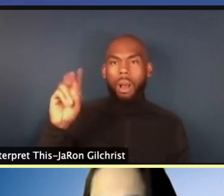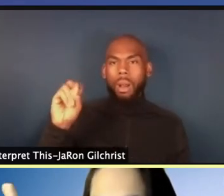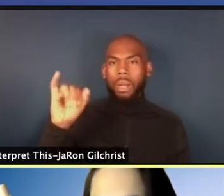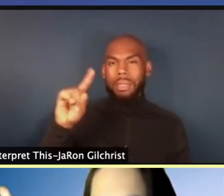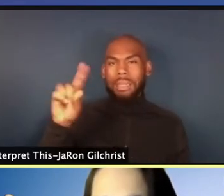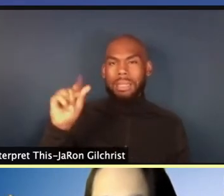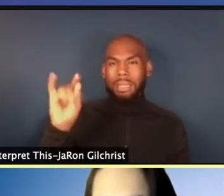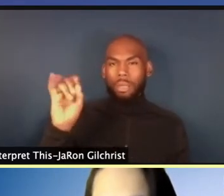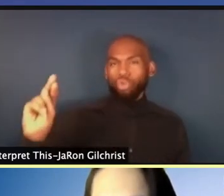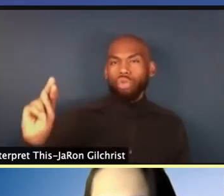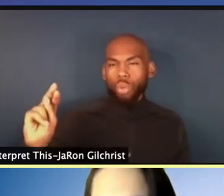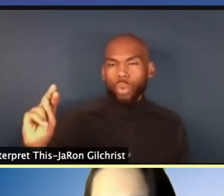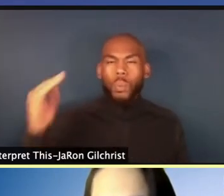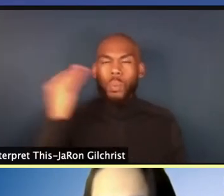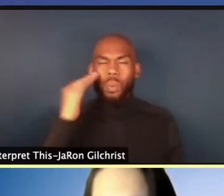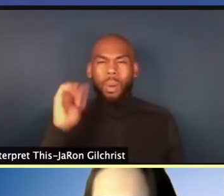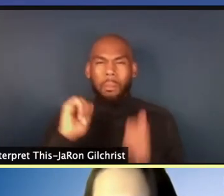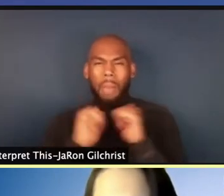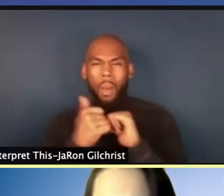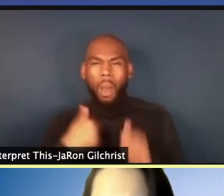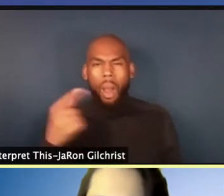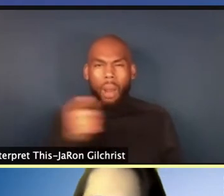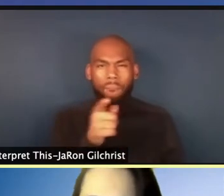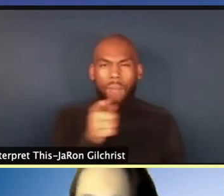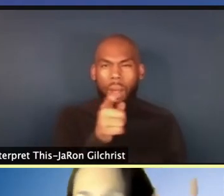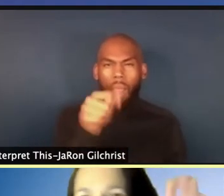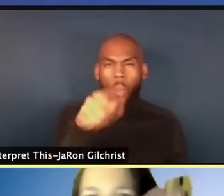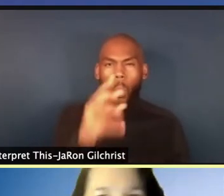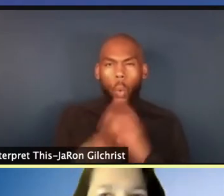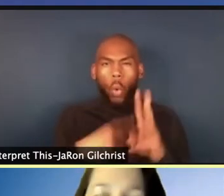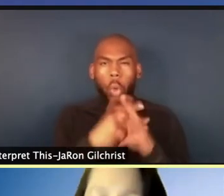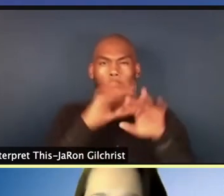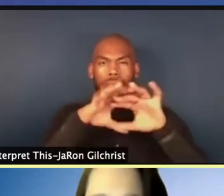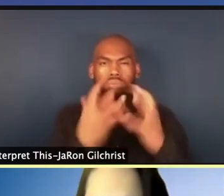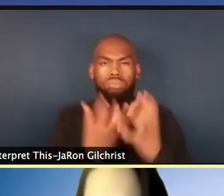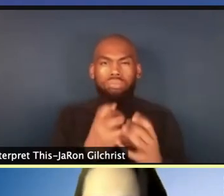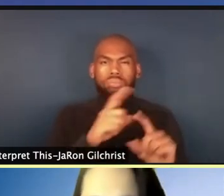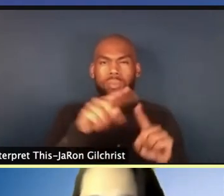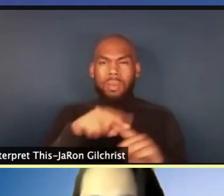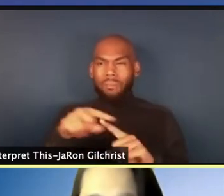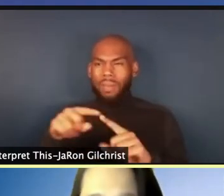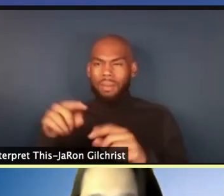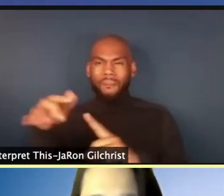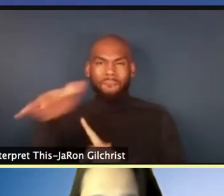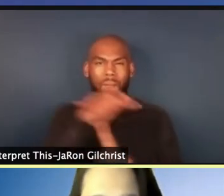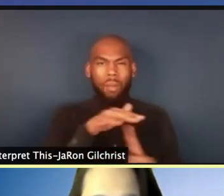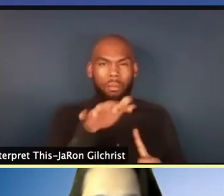And as I was sort of like moving through the world and being in different kinds of spaces,